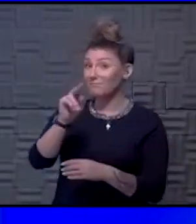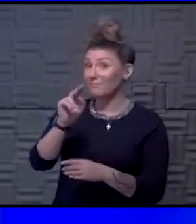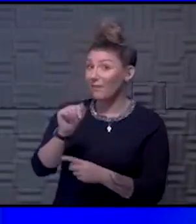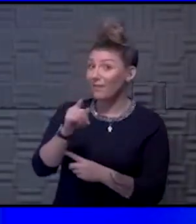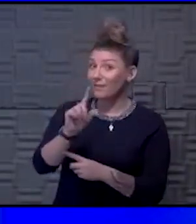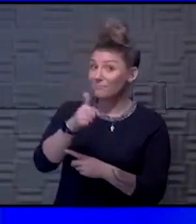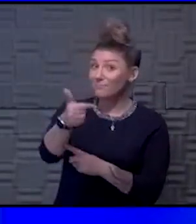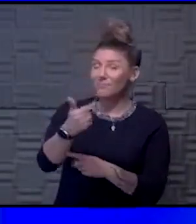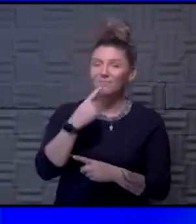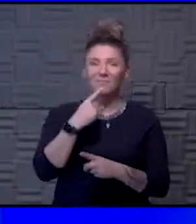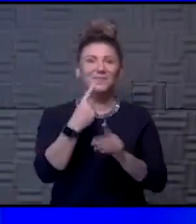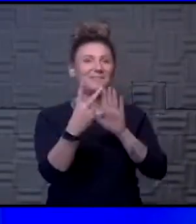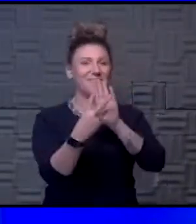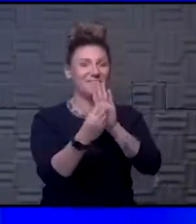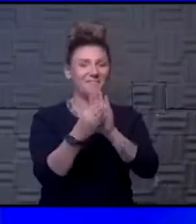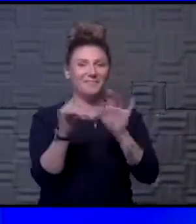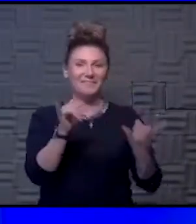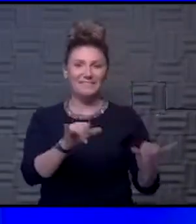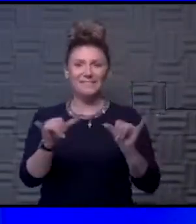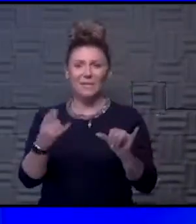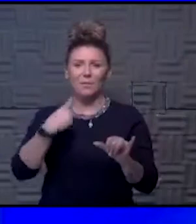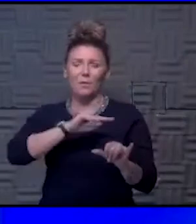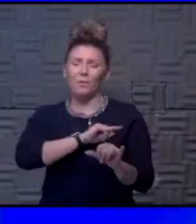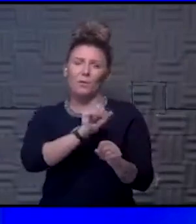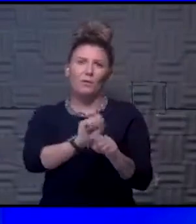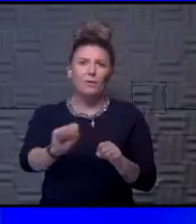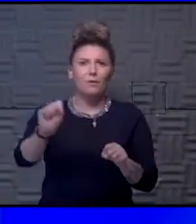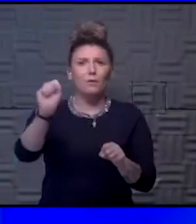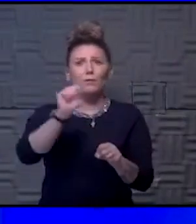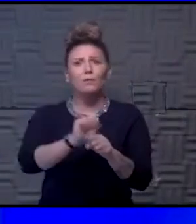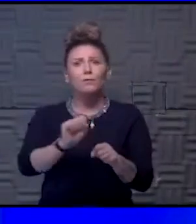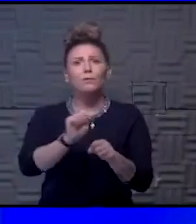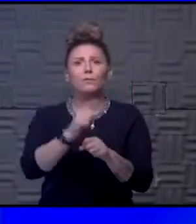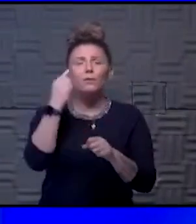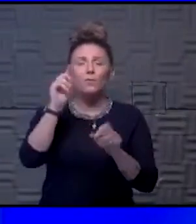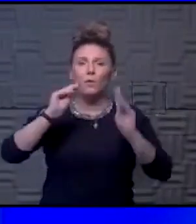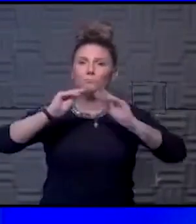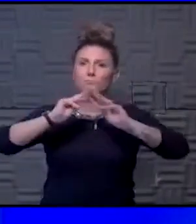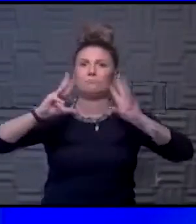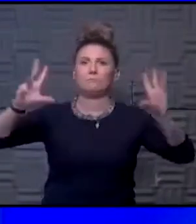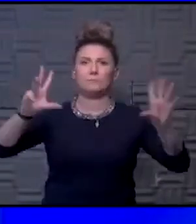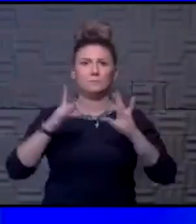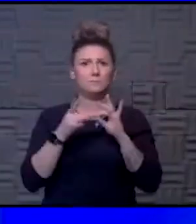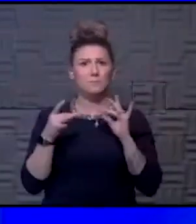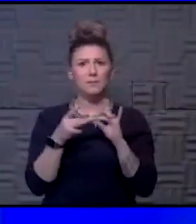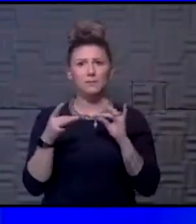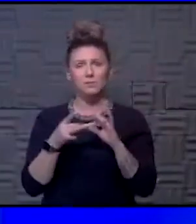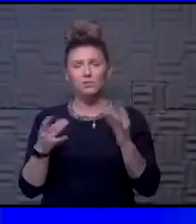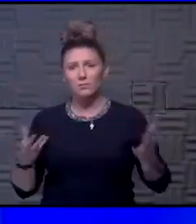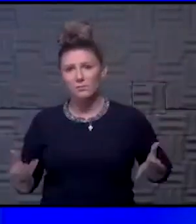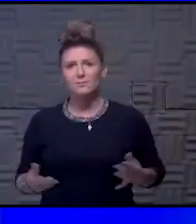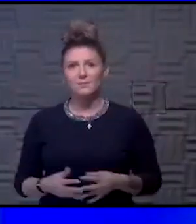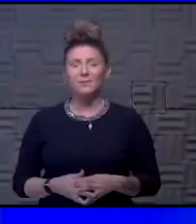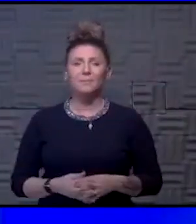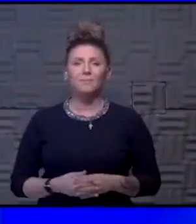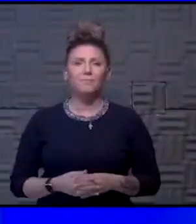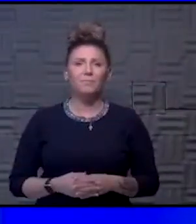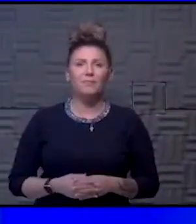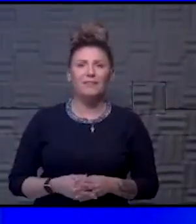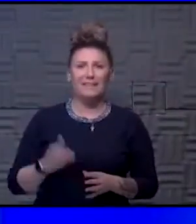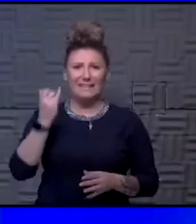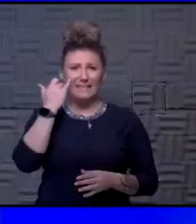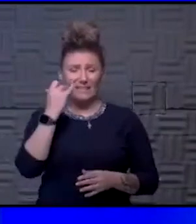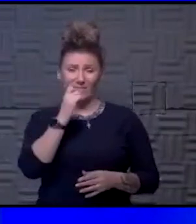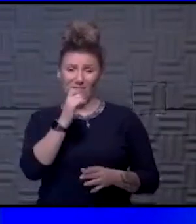certainly echo Mariana's thoughts. We do work hard to give transparent and true messages, and we'd be remiss to say if we